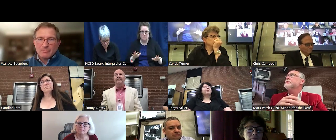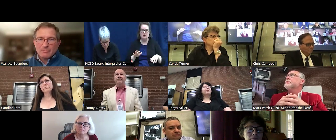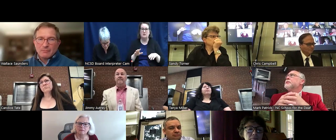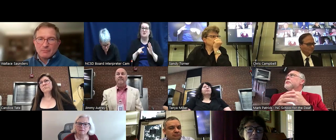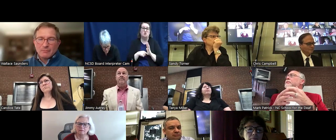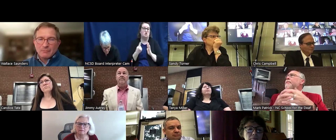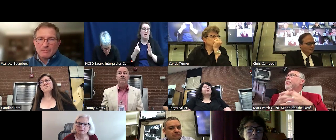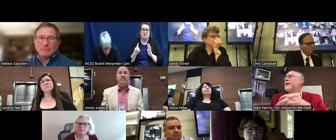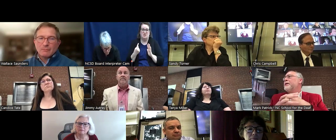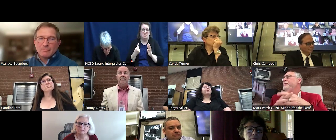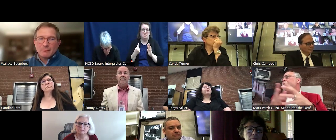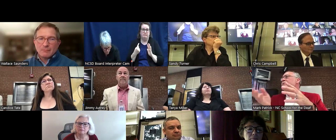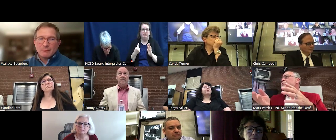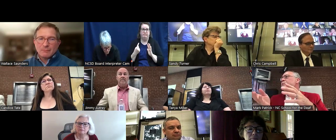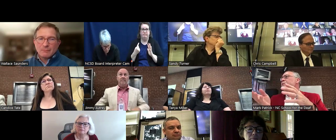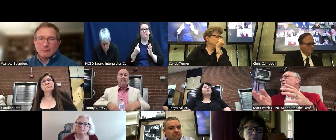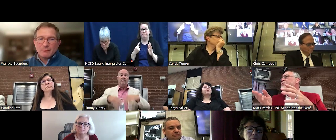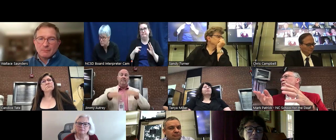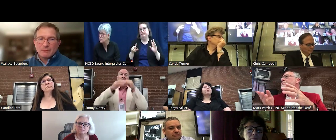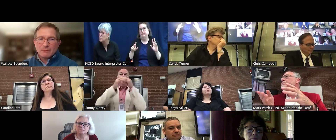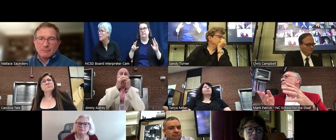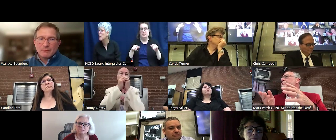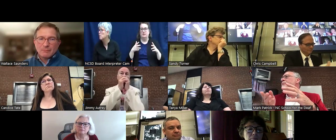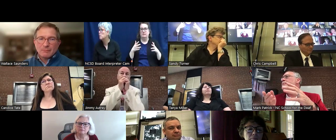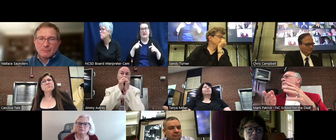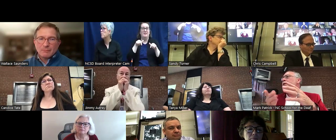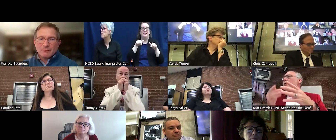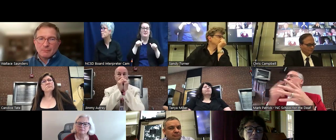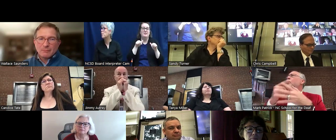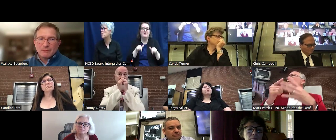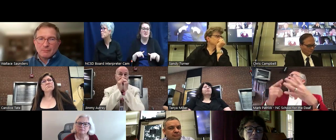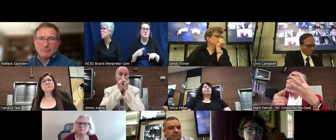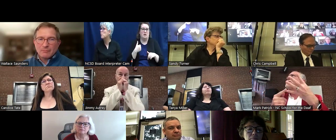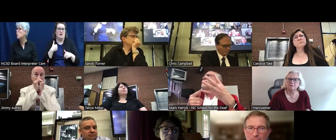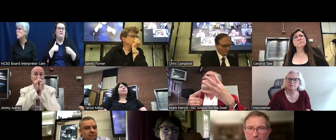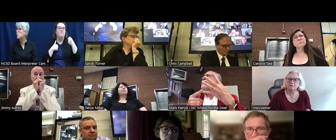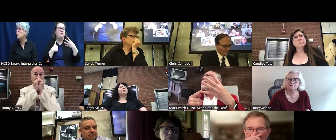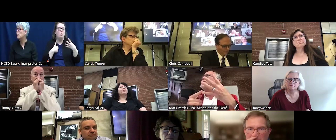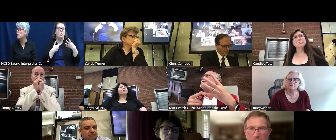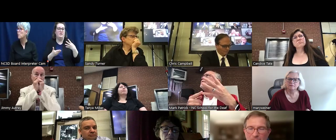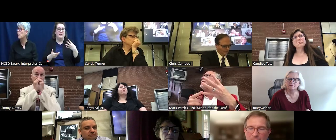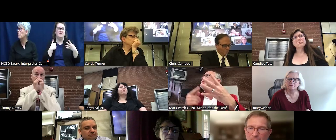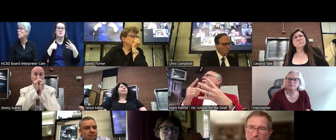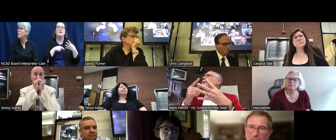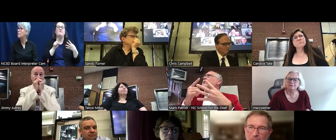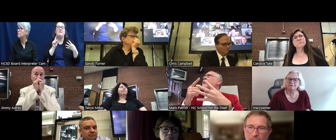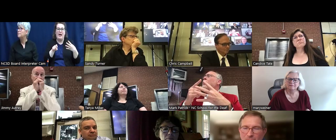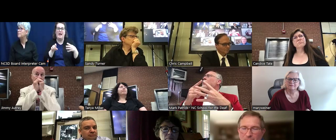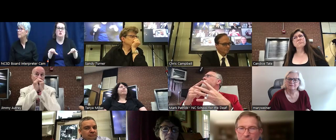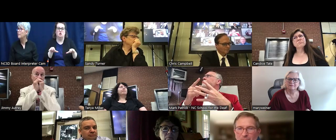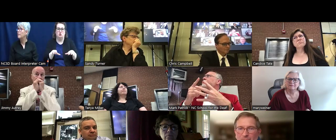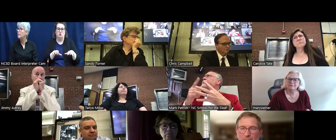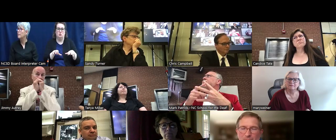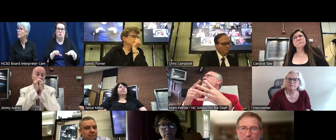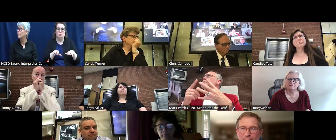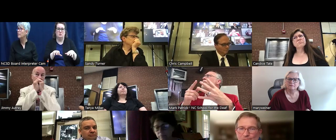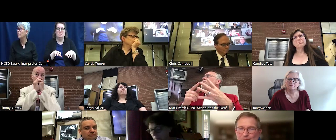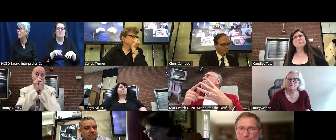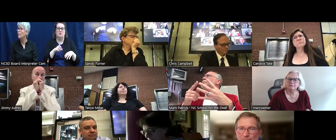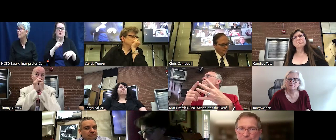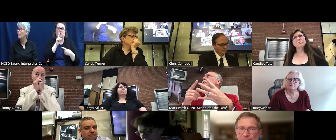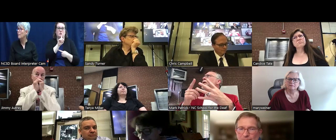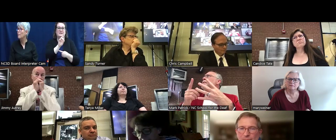just, and this one, there are 4 things that we've had to do on the